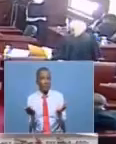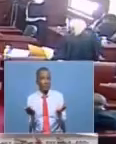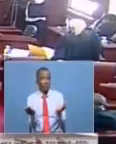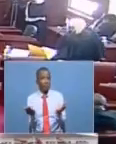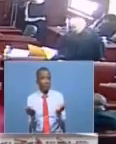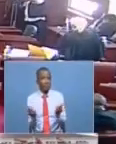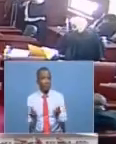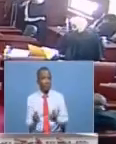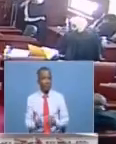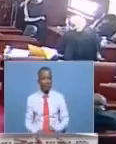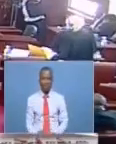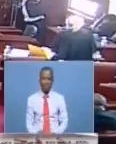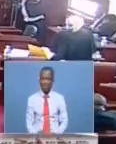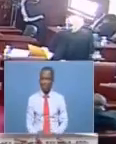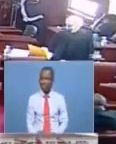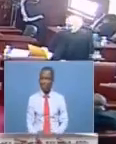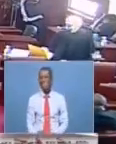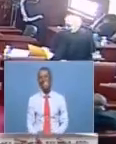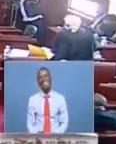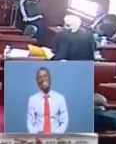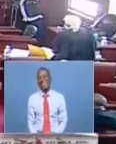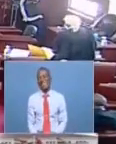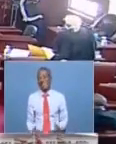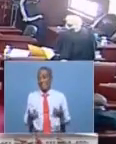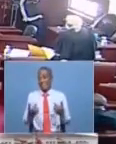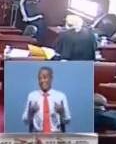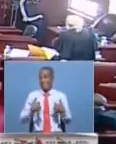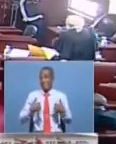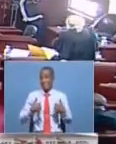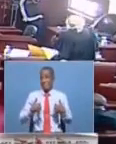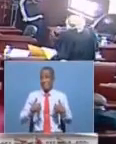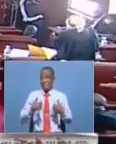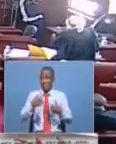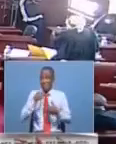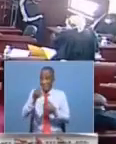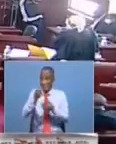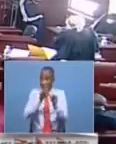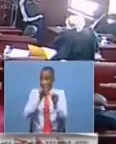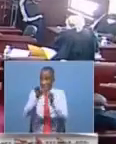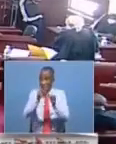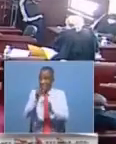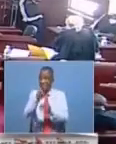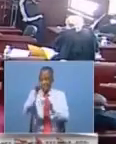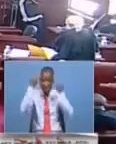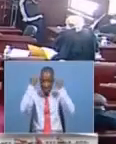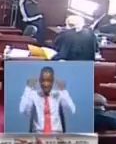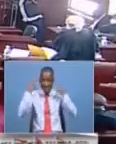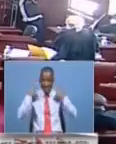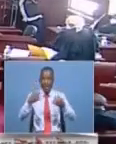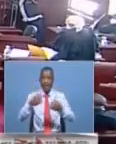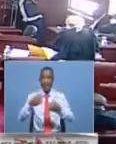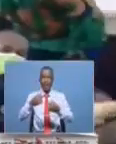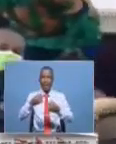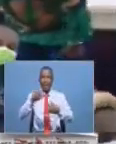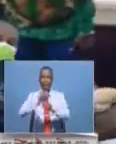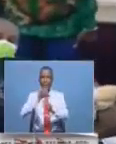My lords, what I'm arguing is not at all extraneous. Your lordship cite a number of decisions, and I will come to those decisions, because